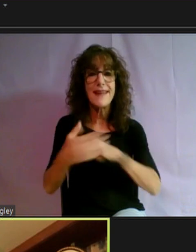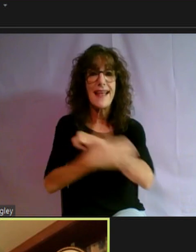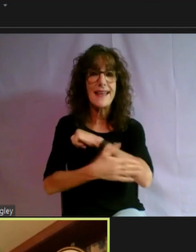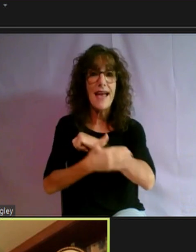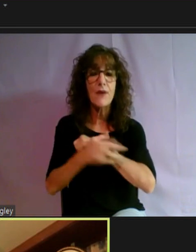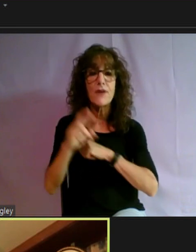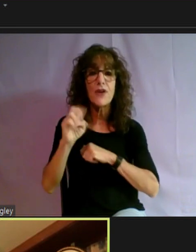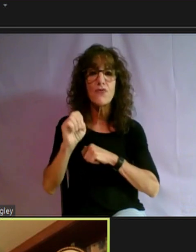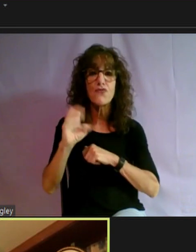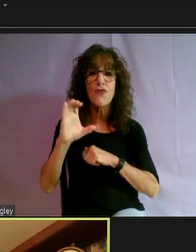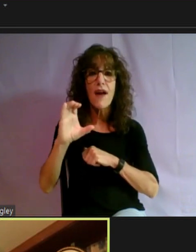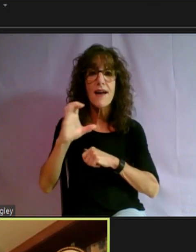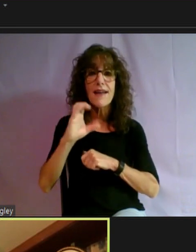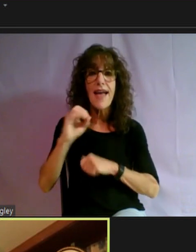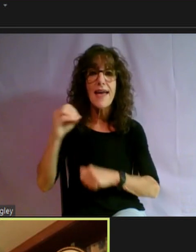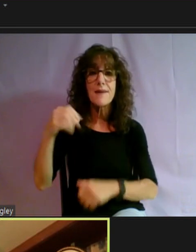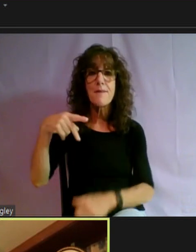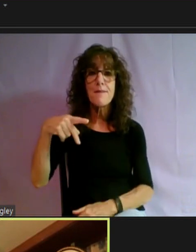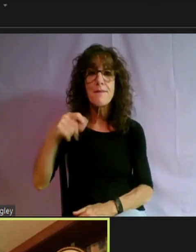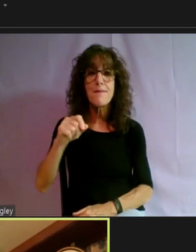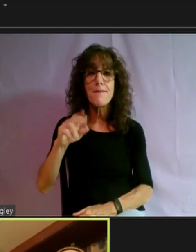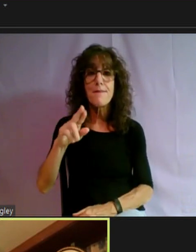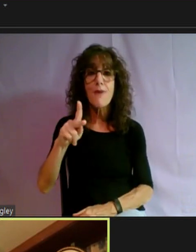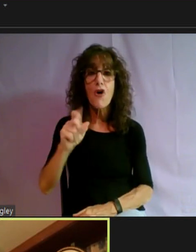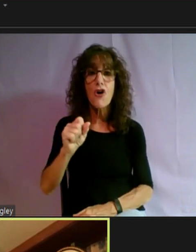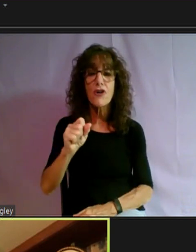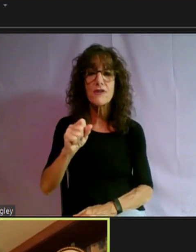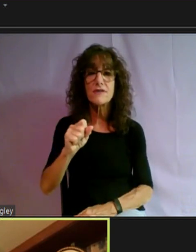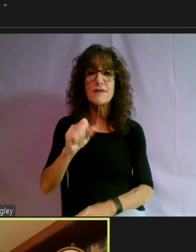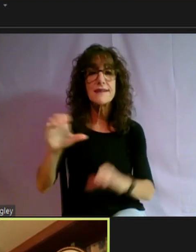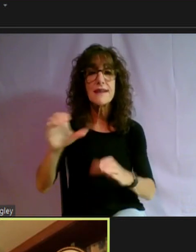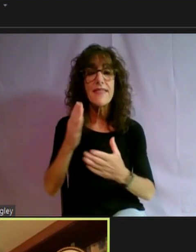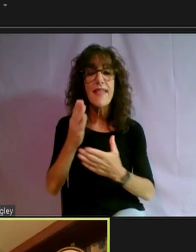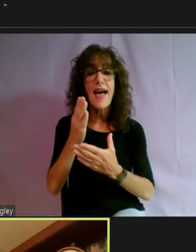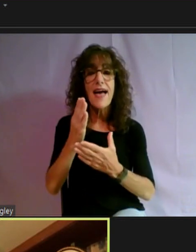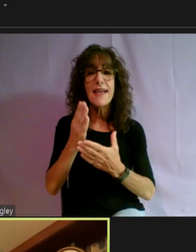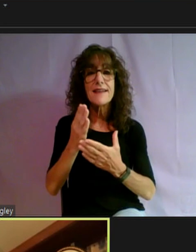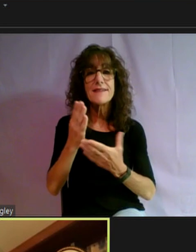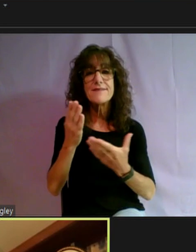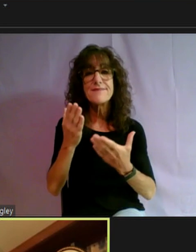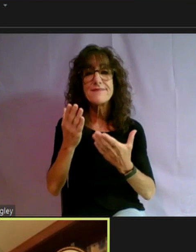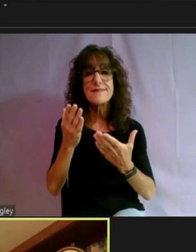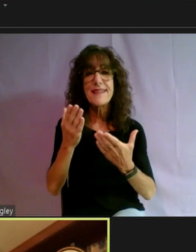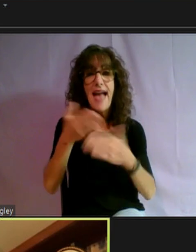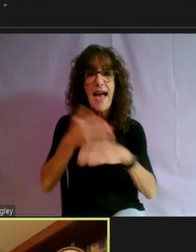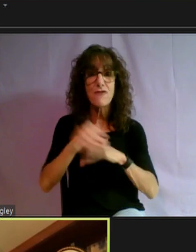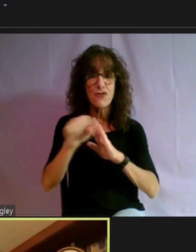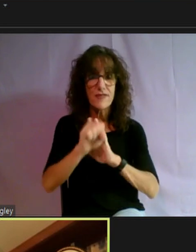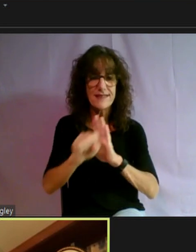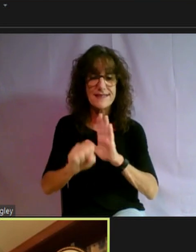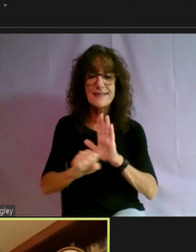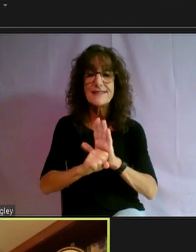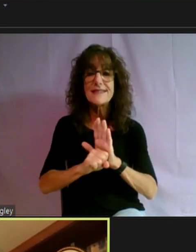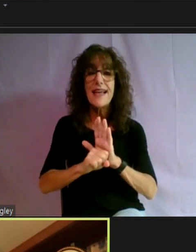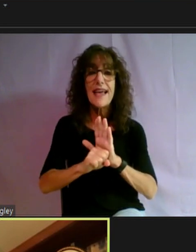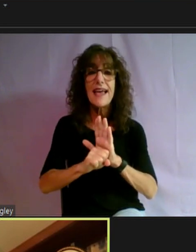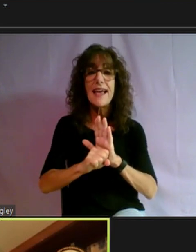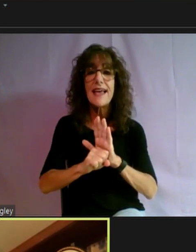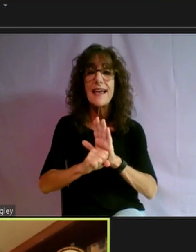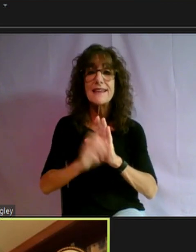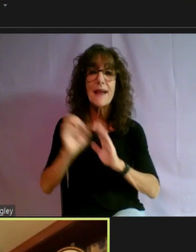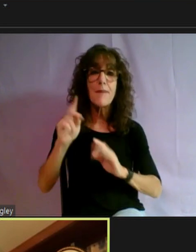leagues, and it was done partly following the state's return to